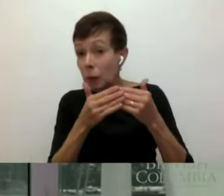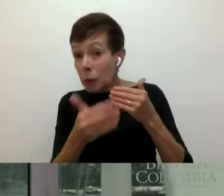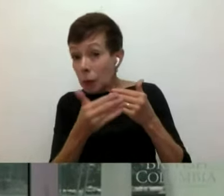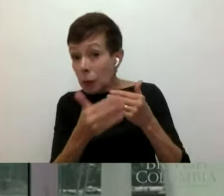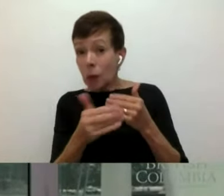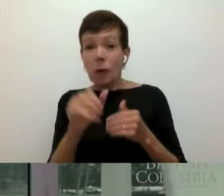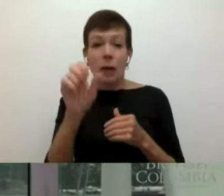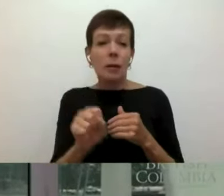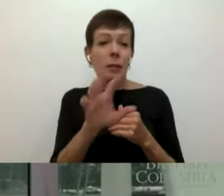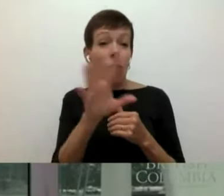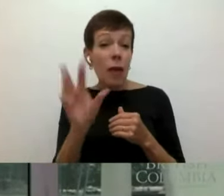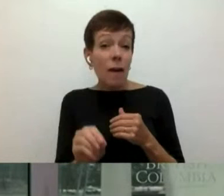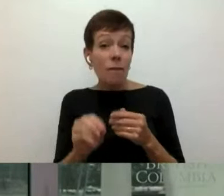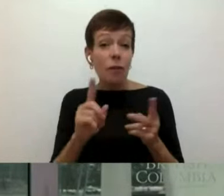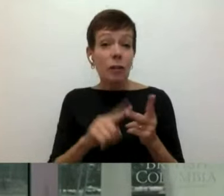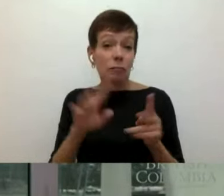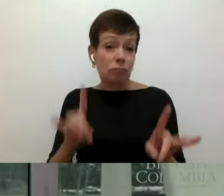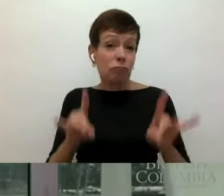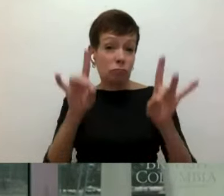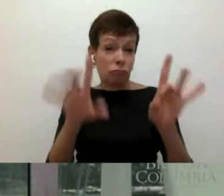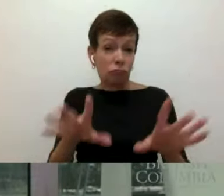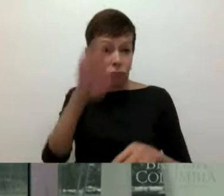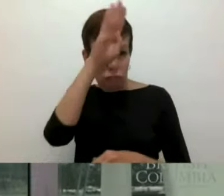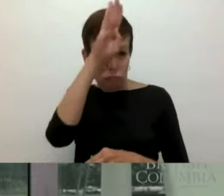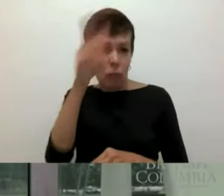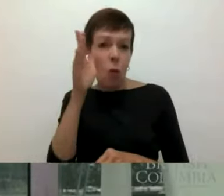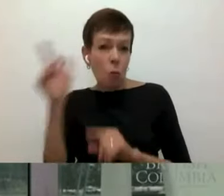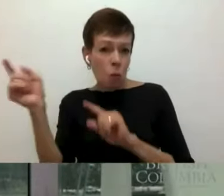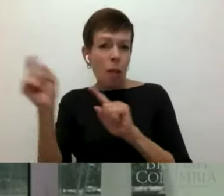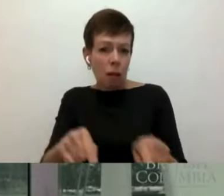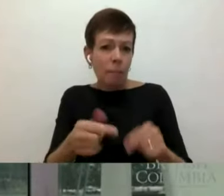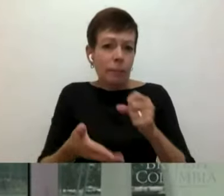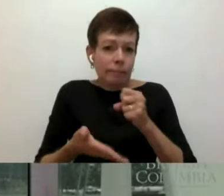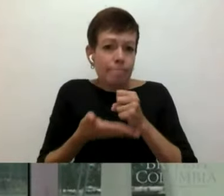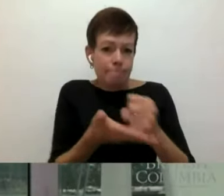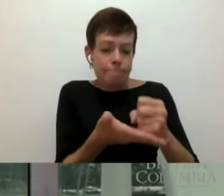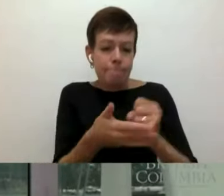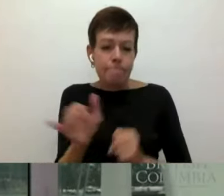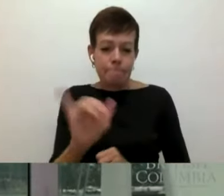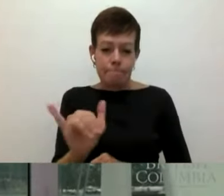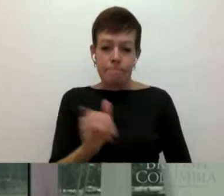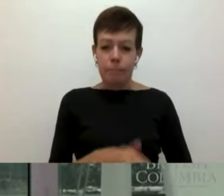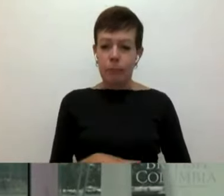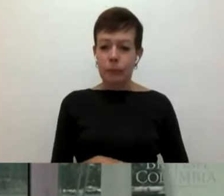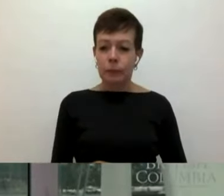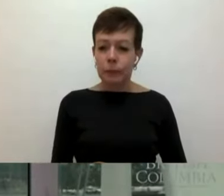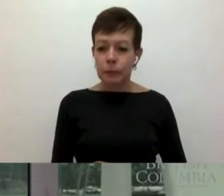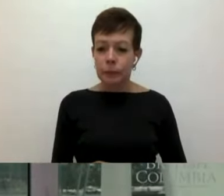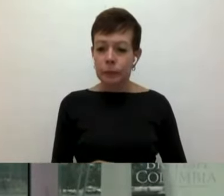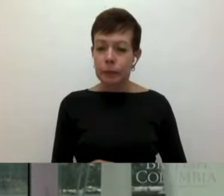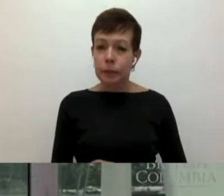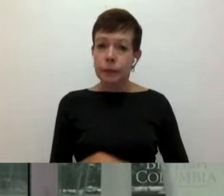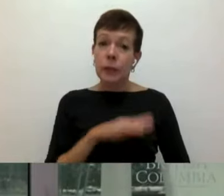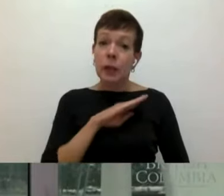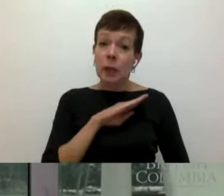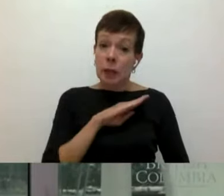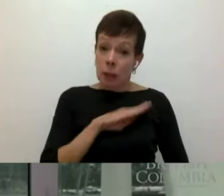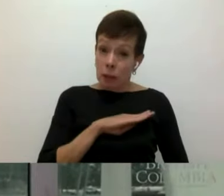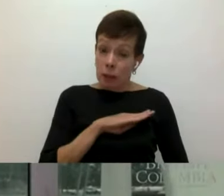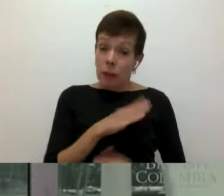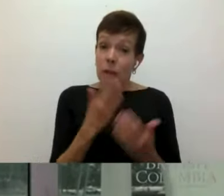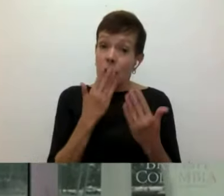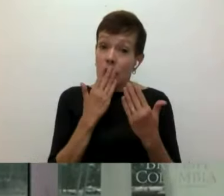Columbia. And in the following days, South African and Australian personnel will arrive to assist in local firefighting efforts.